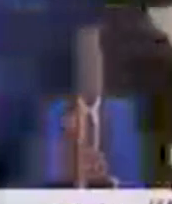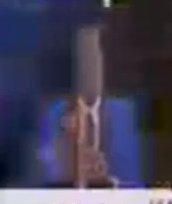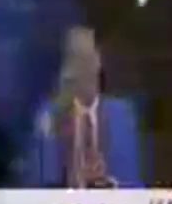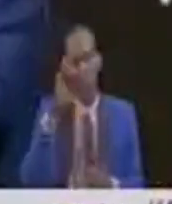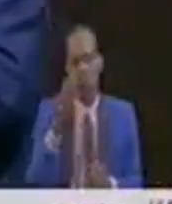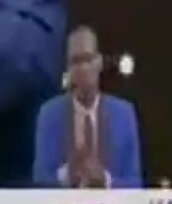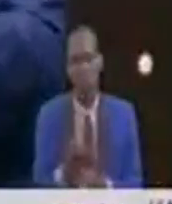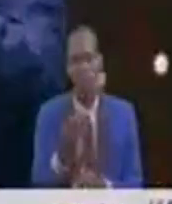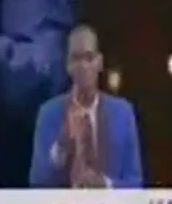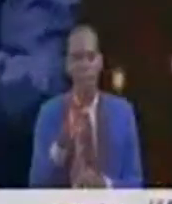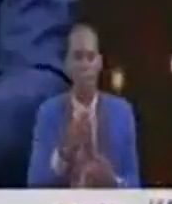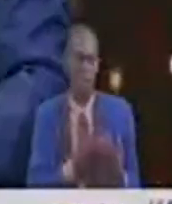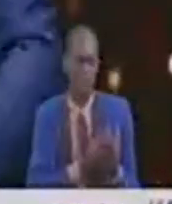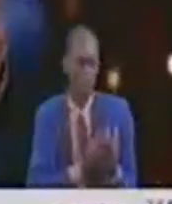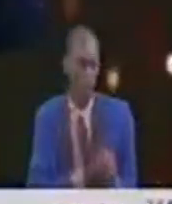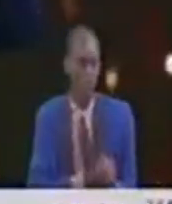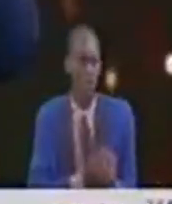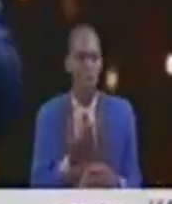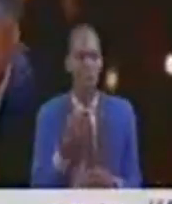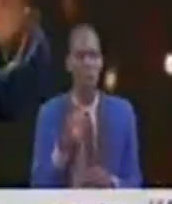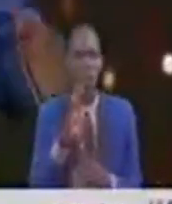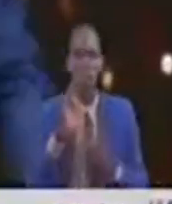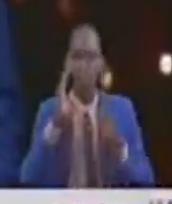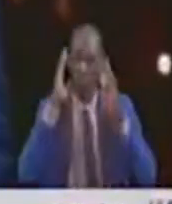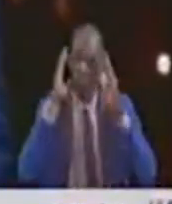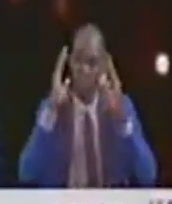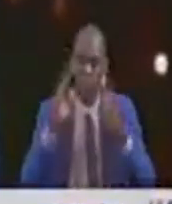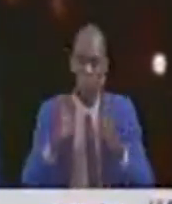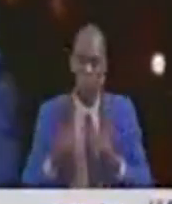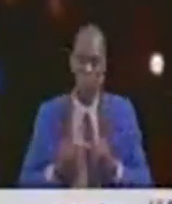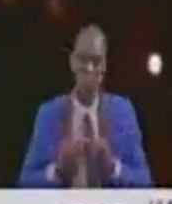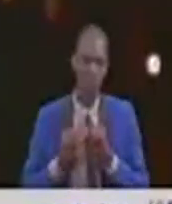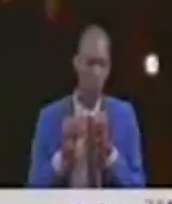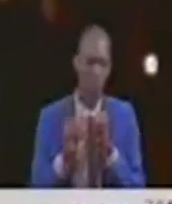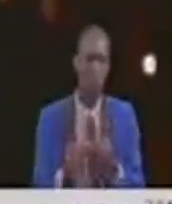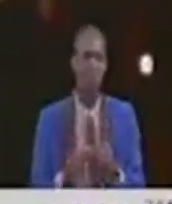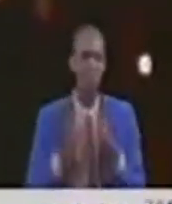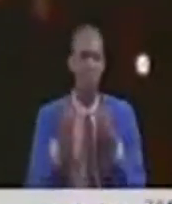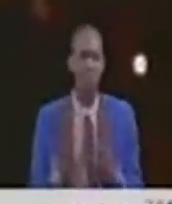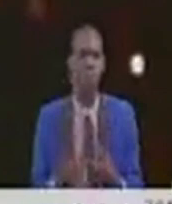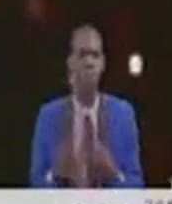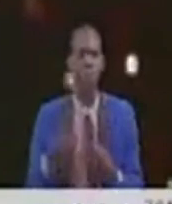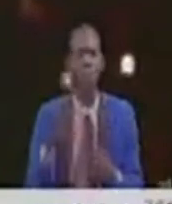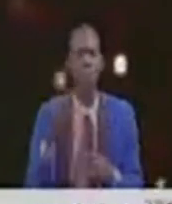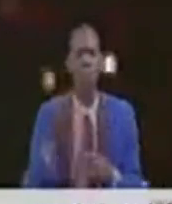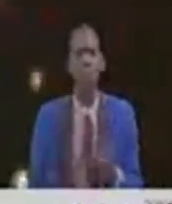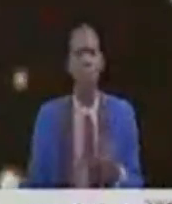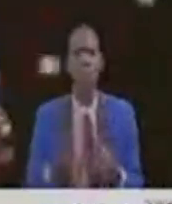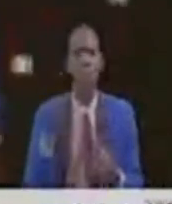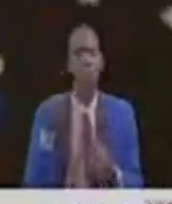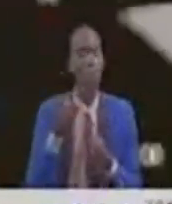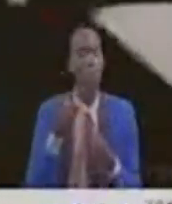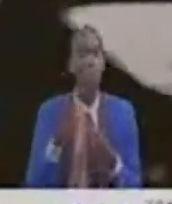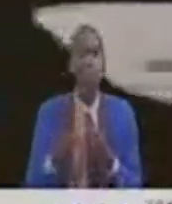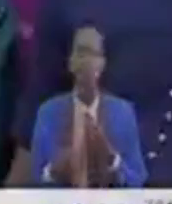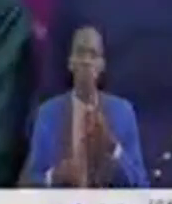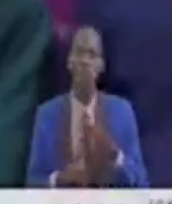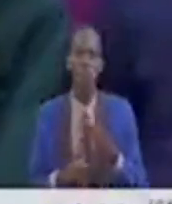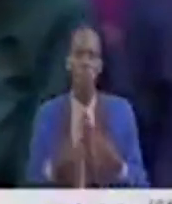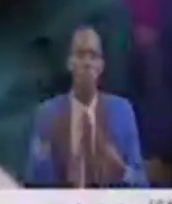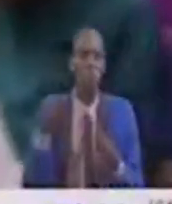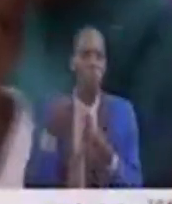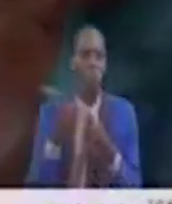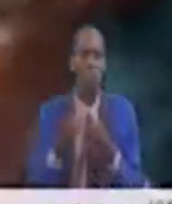your confidence, of your consecration steadfast unto the end. We're coming to point number two. Point number